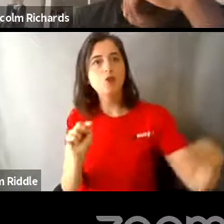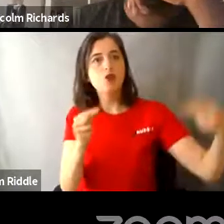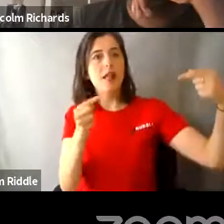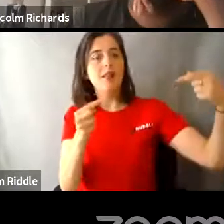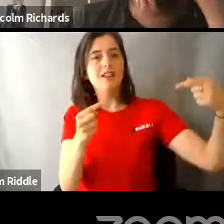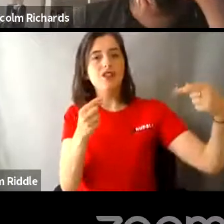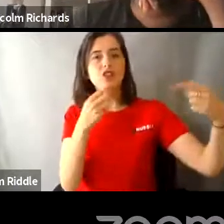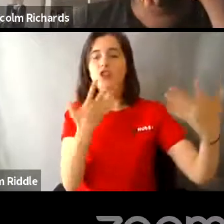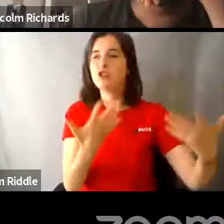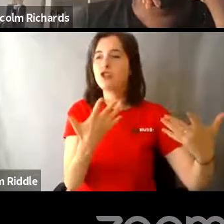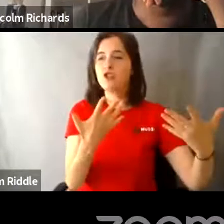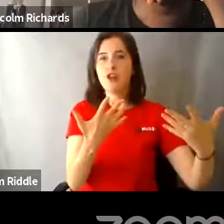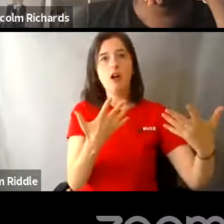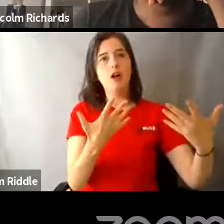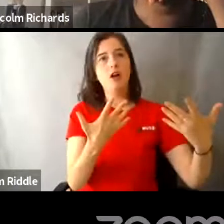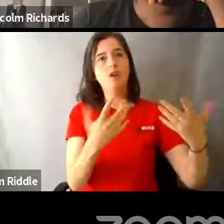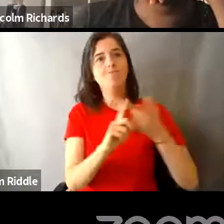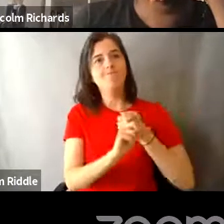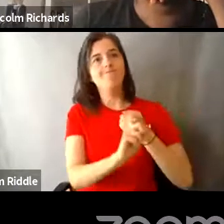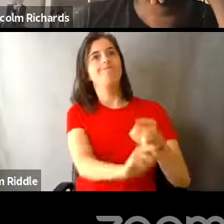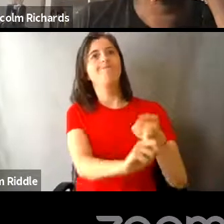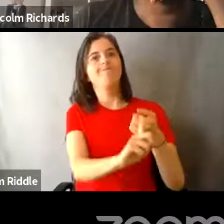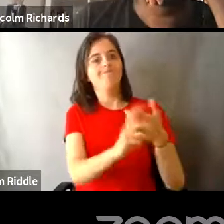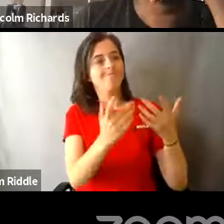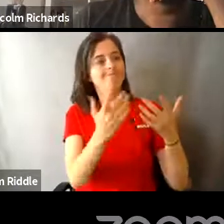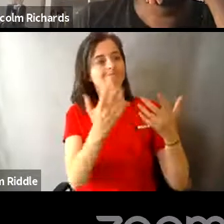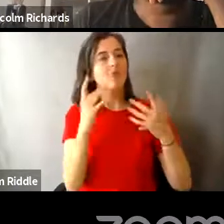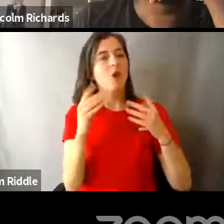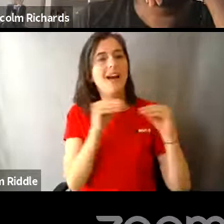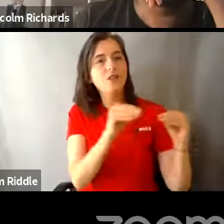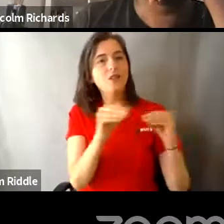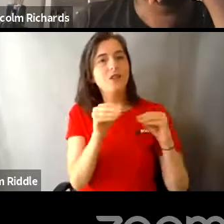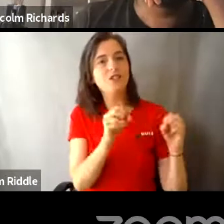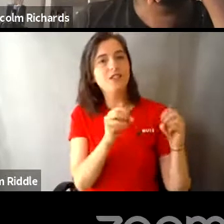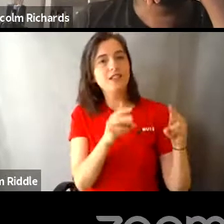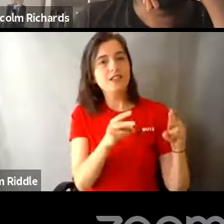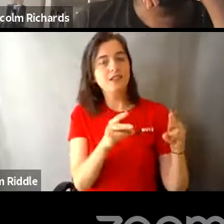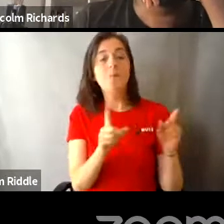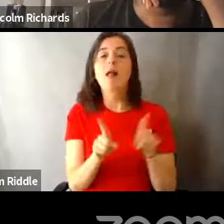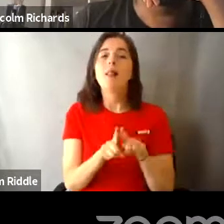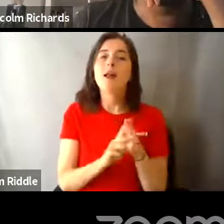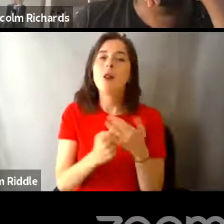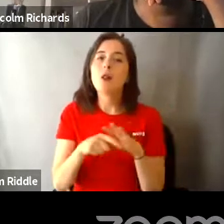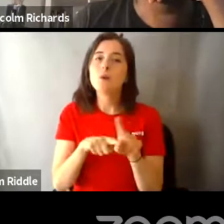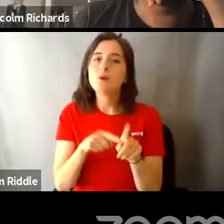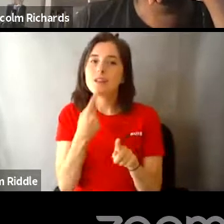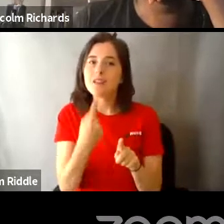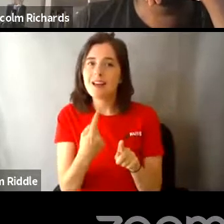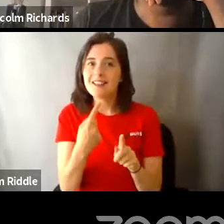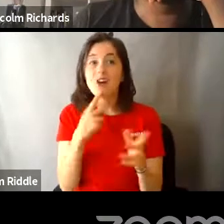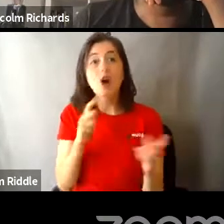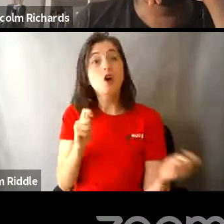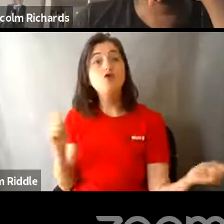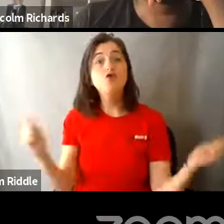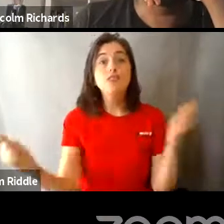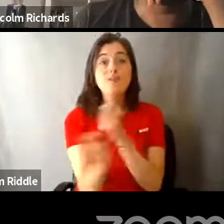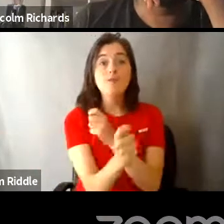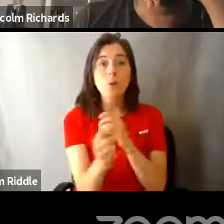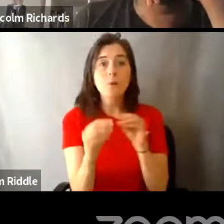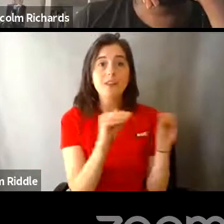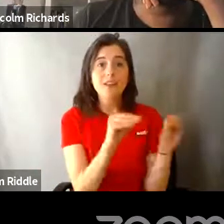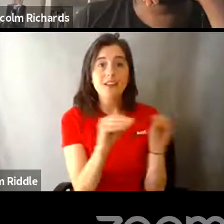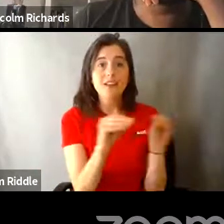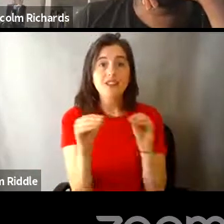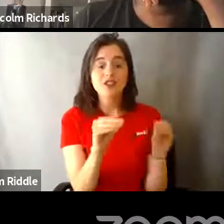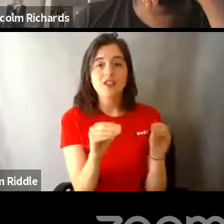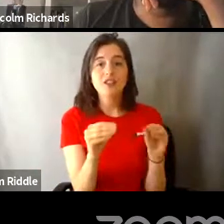rigors that we see in the British education system, so that, as Lucy said, transformative education is not simply the